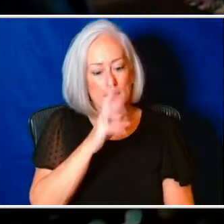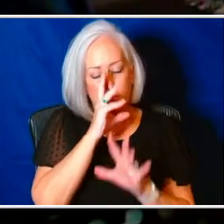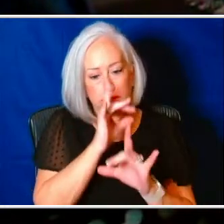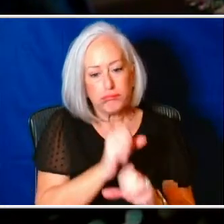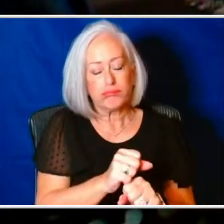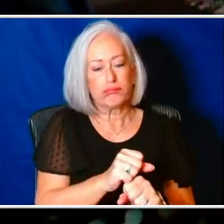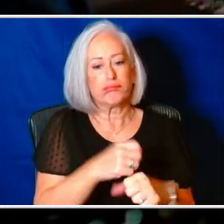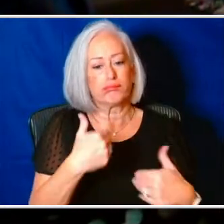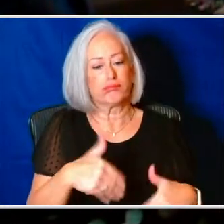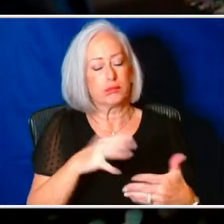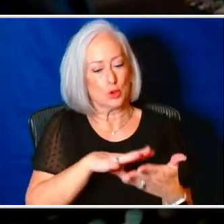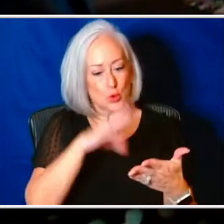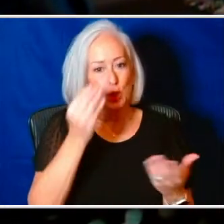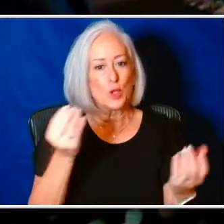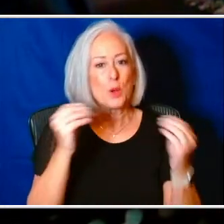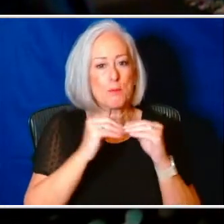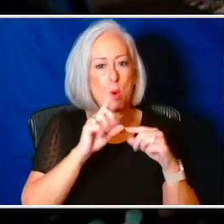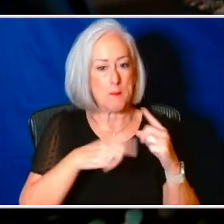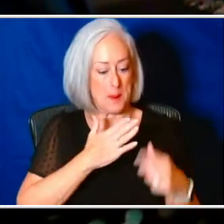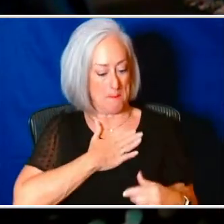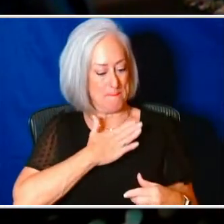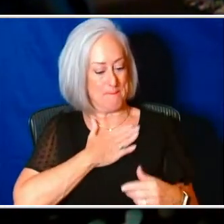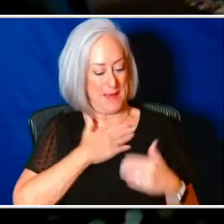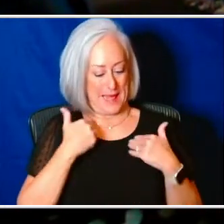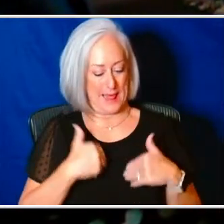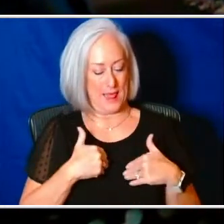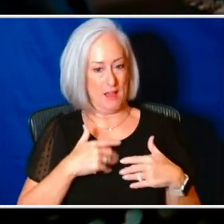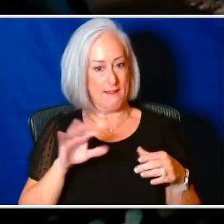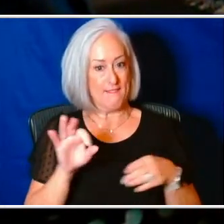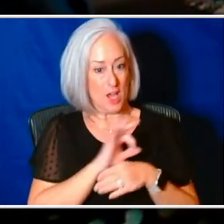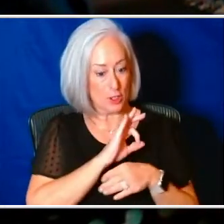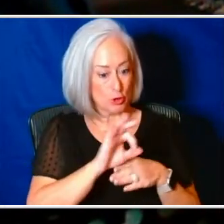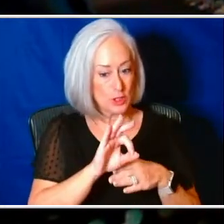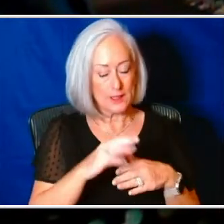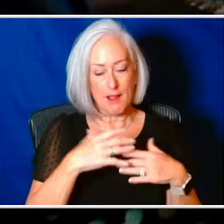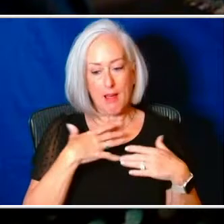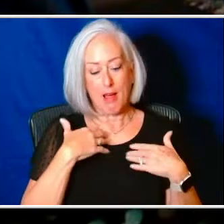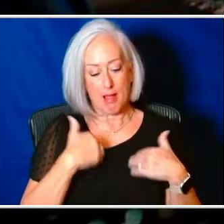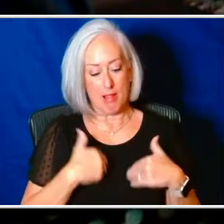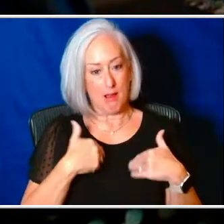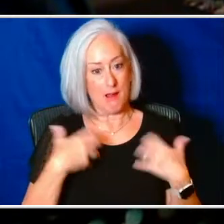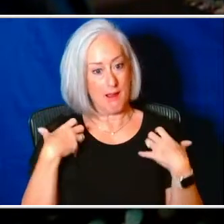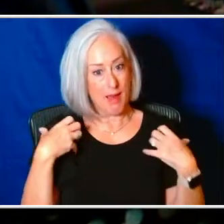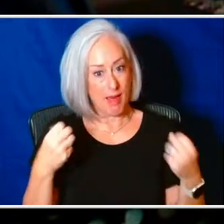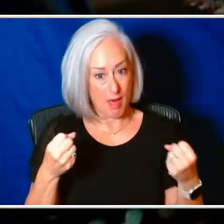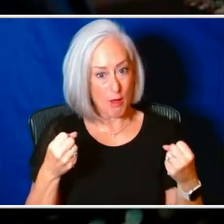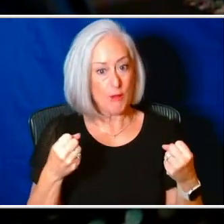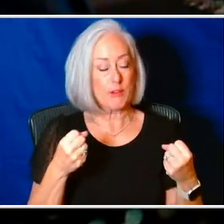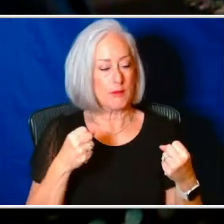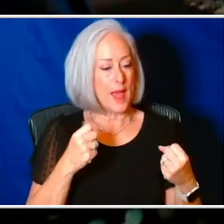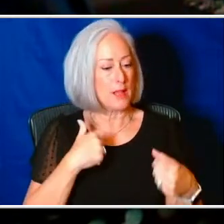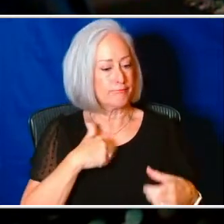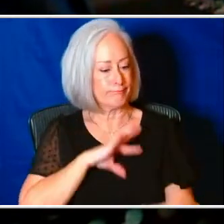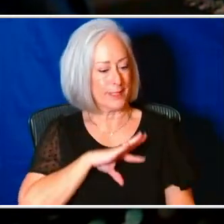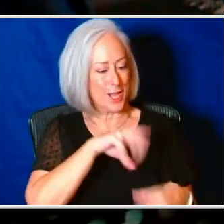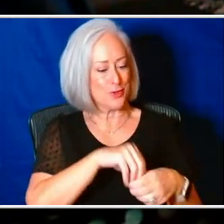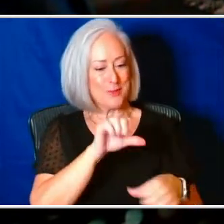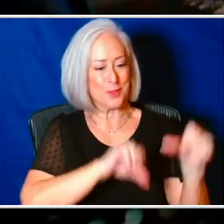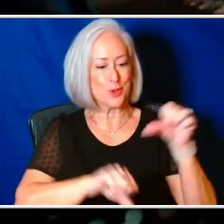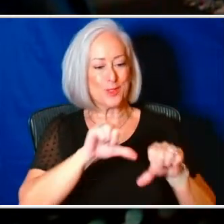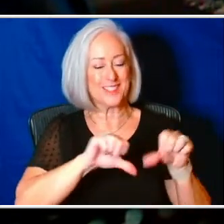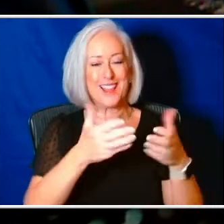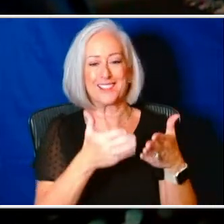to learn more about my lung function and my lung health, as well as be able to contribute to science in general.